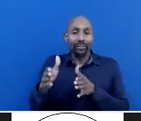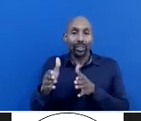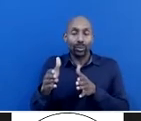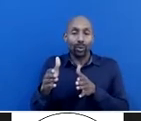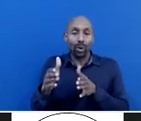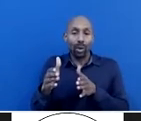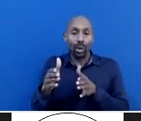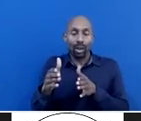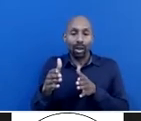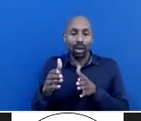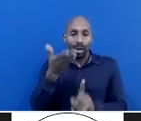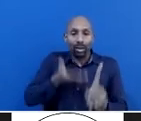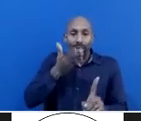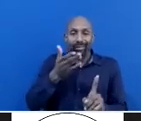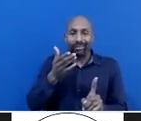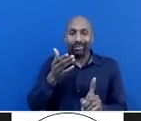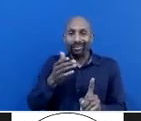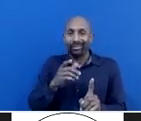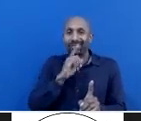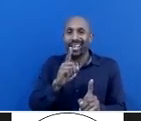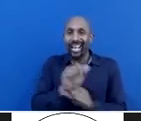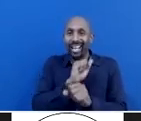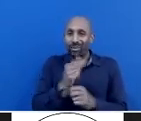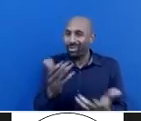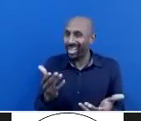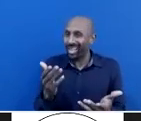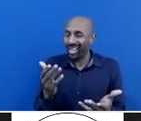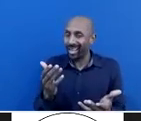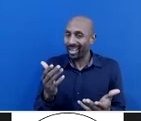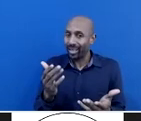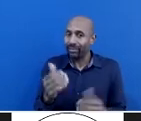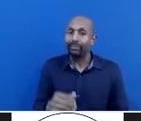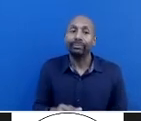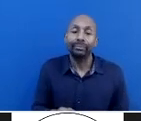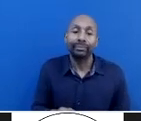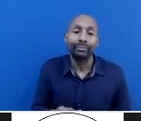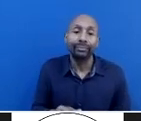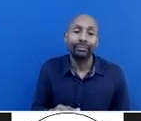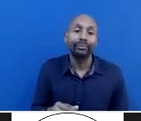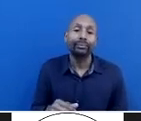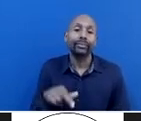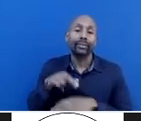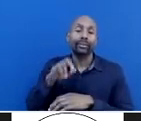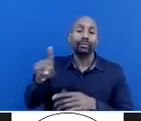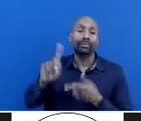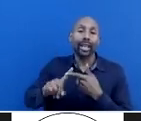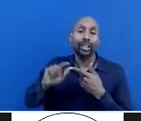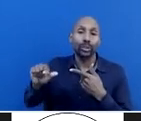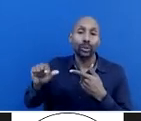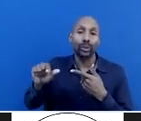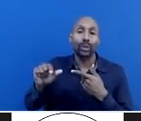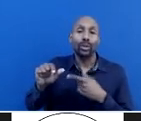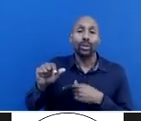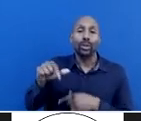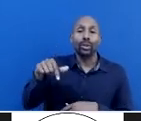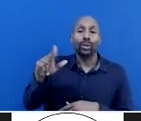your creation and your resurrection is as none other than that of a single soul. The truth is that